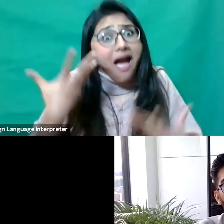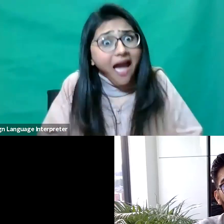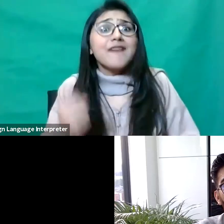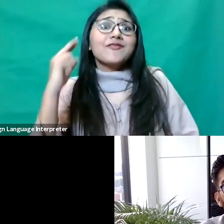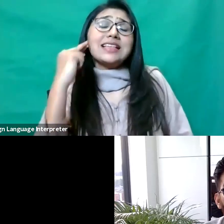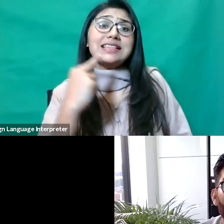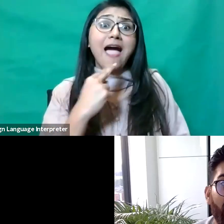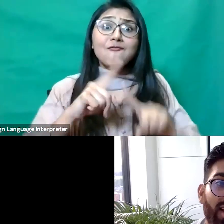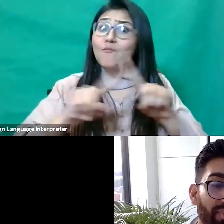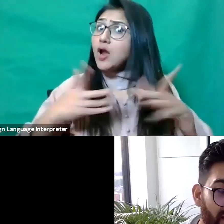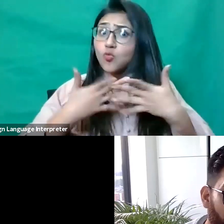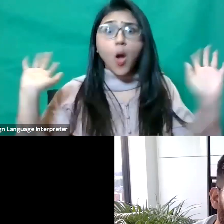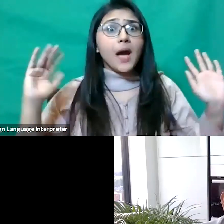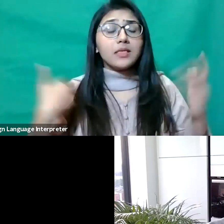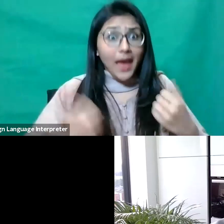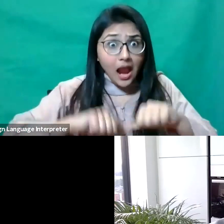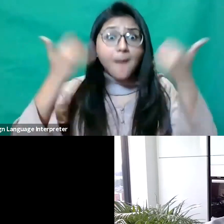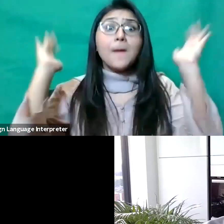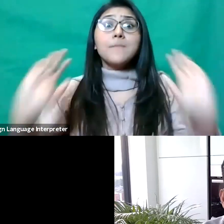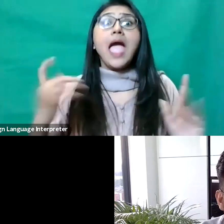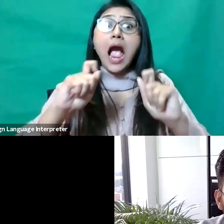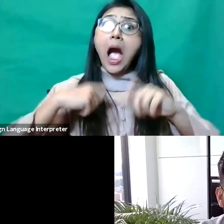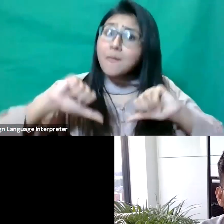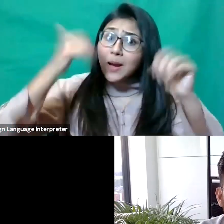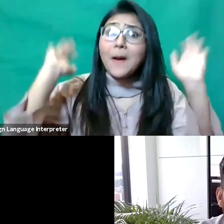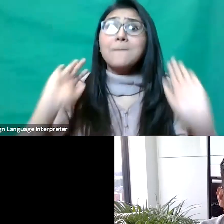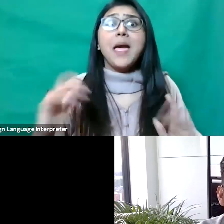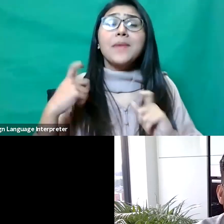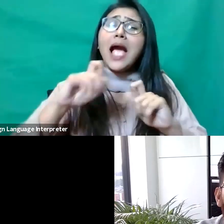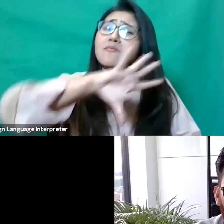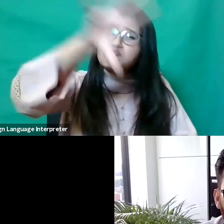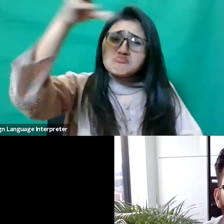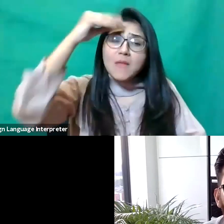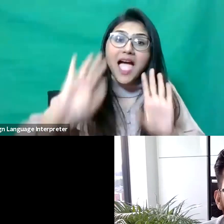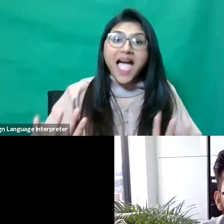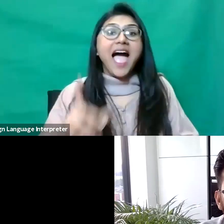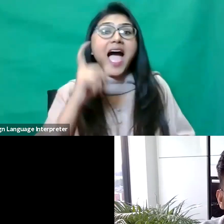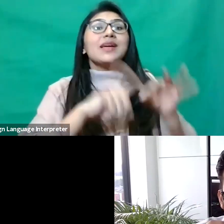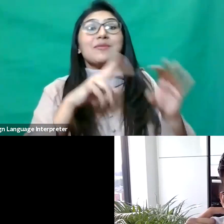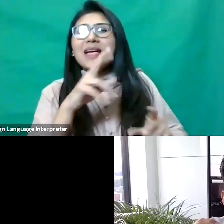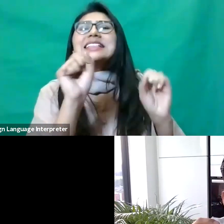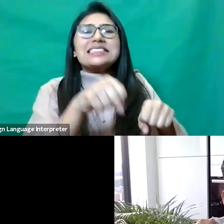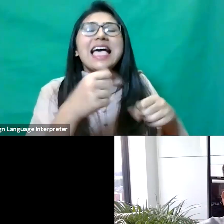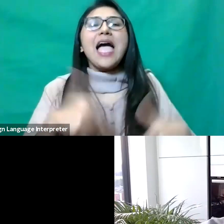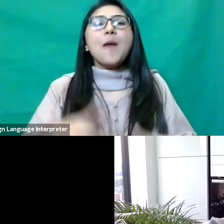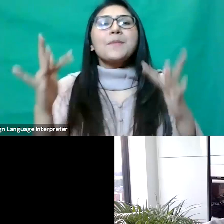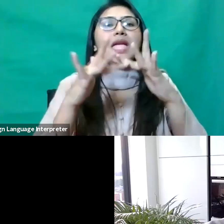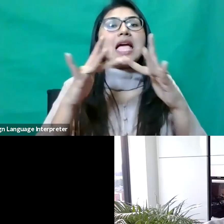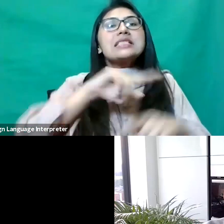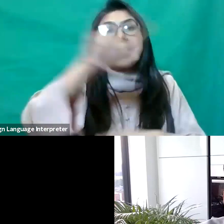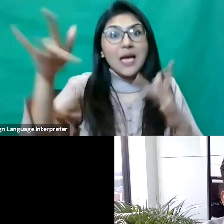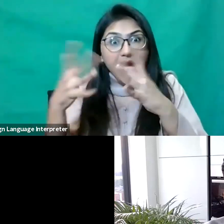work beyond it? Yeah, I mean, it's really difficult because obviously all the jobs applications are online. And when they ask you, you have